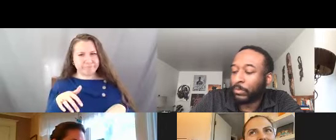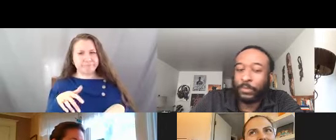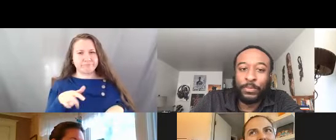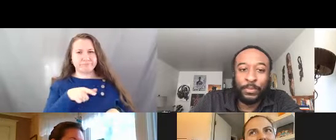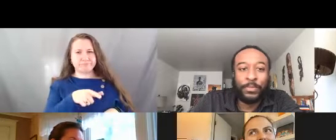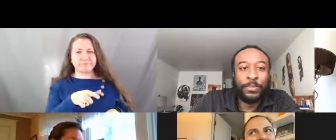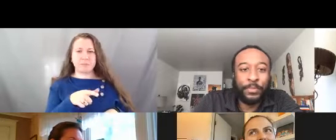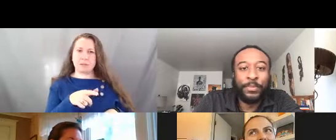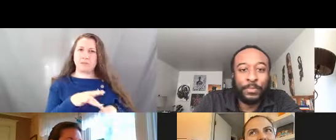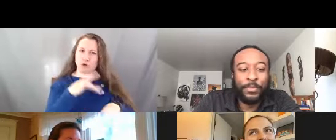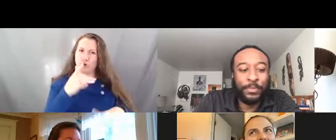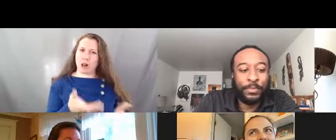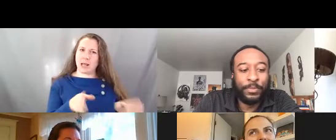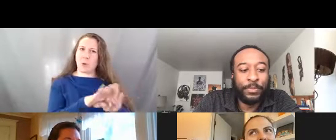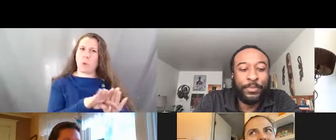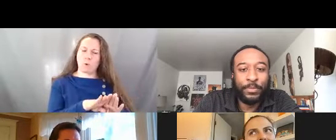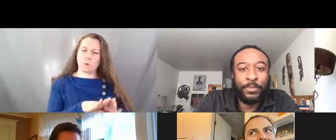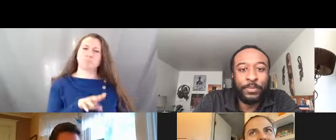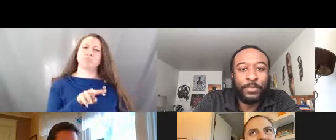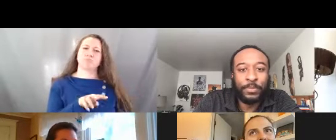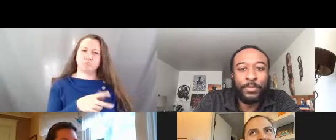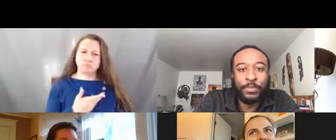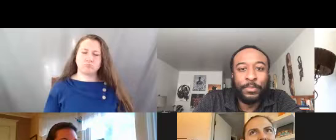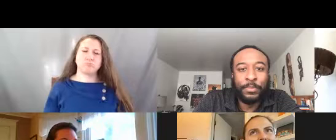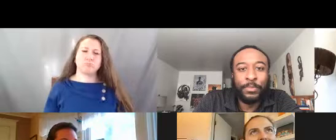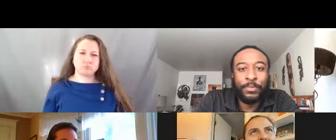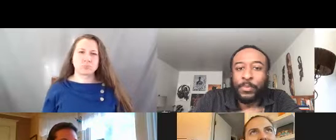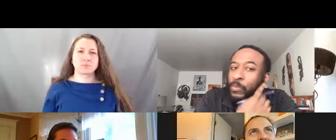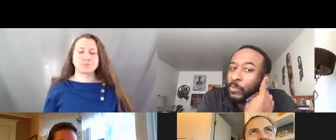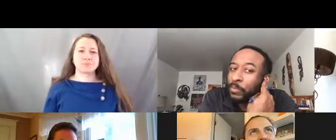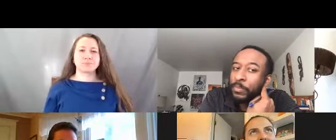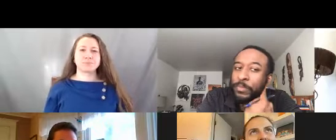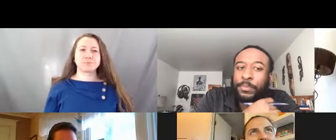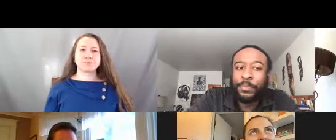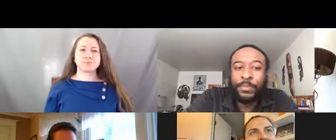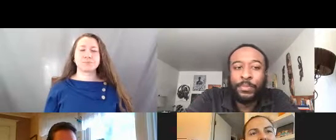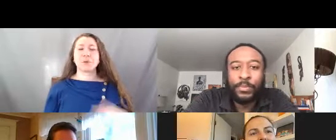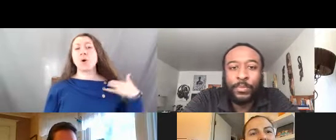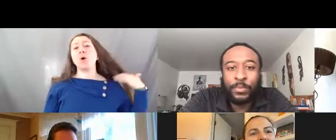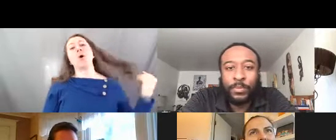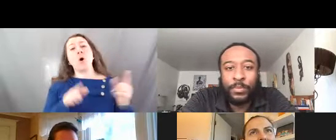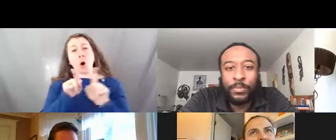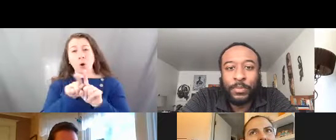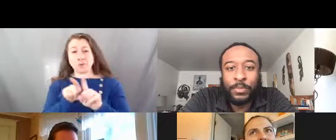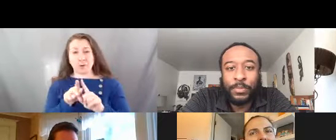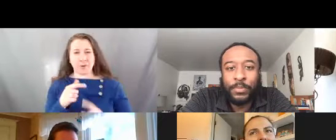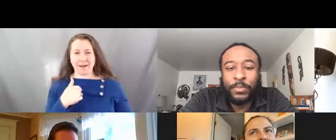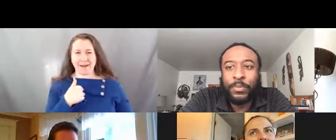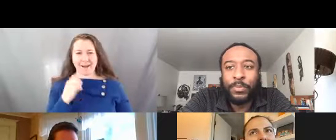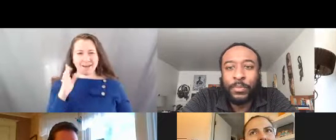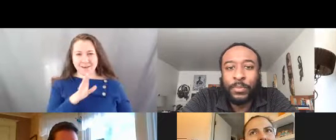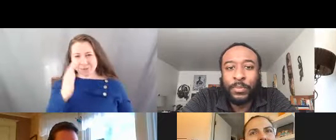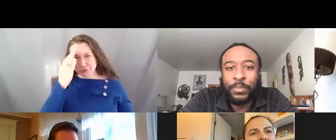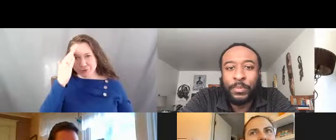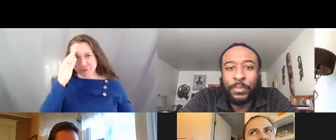early over here, um, and stuff like that. Also, I never knew I knew